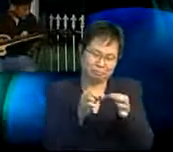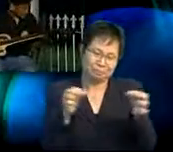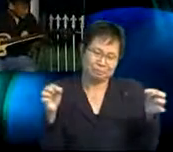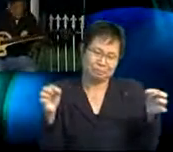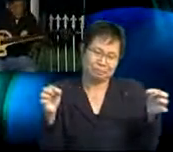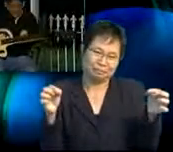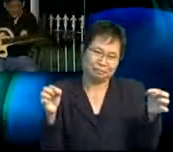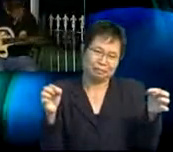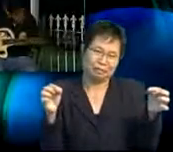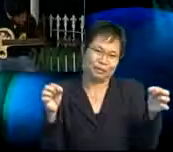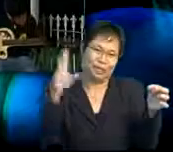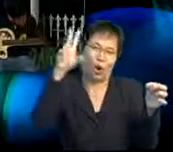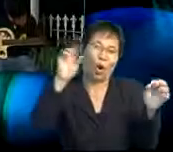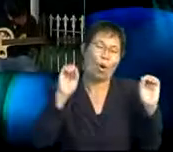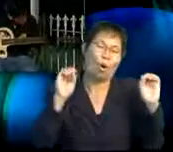Oh